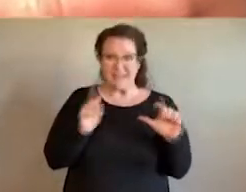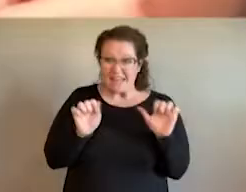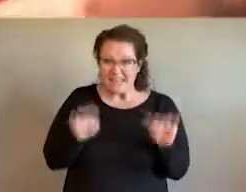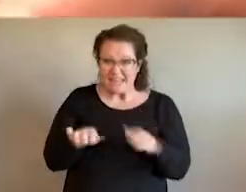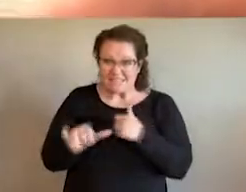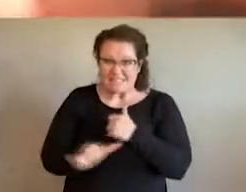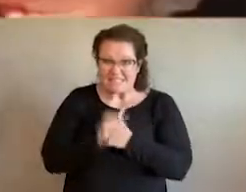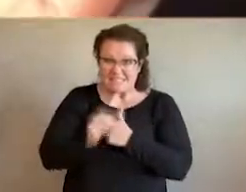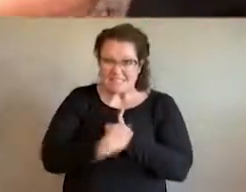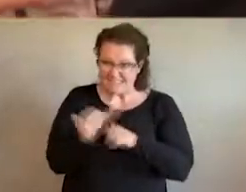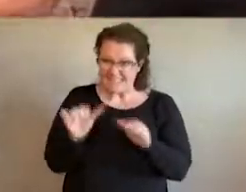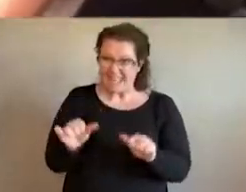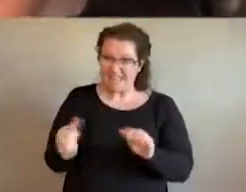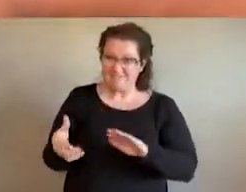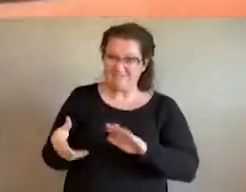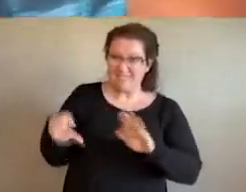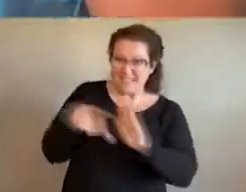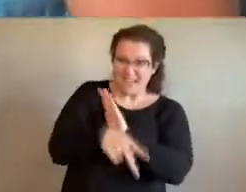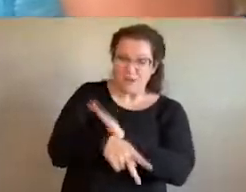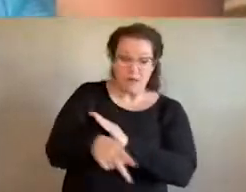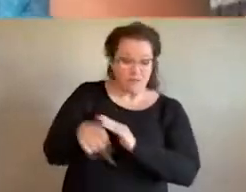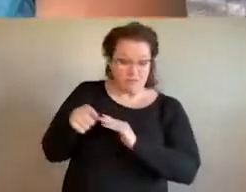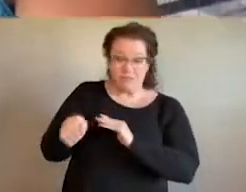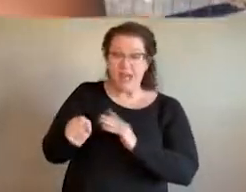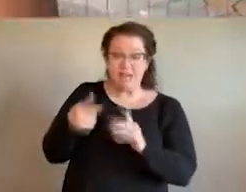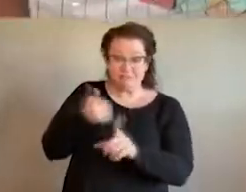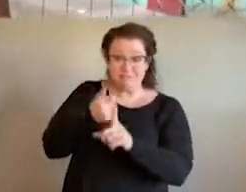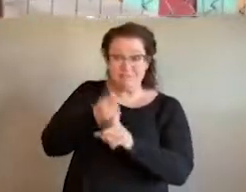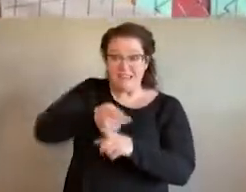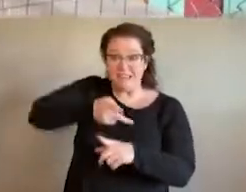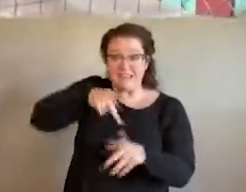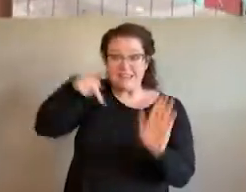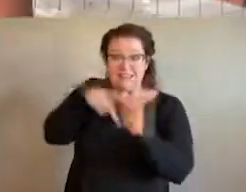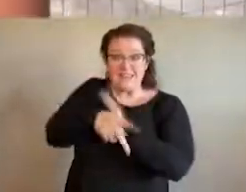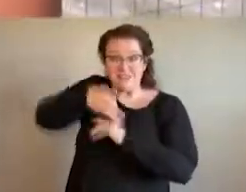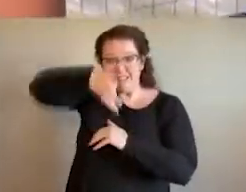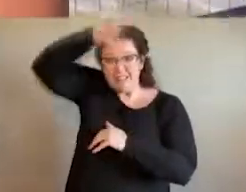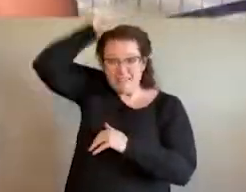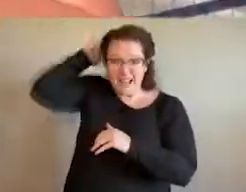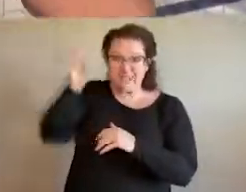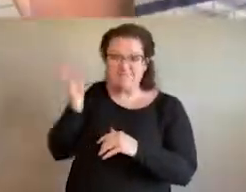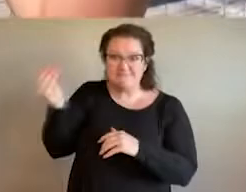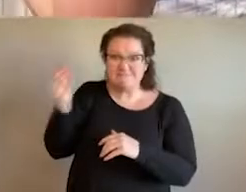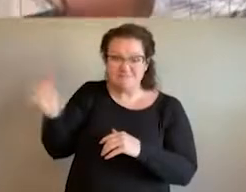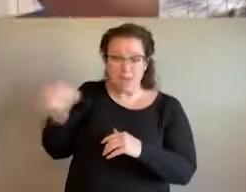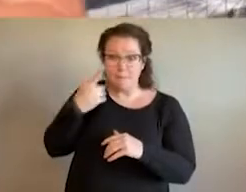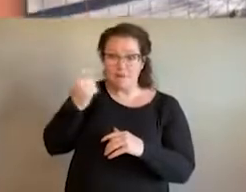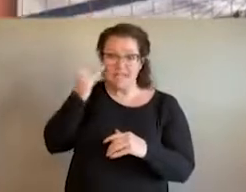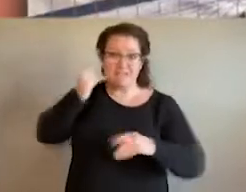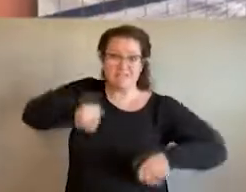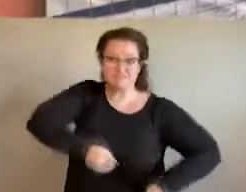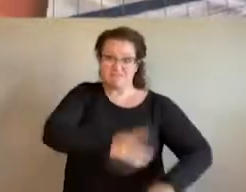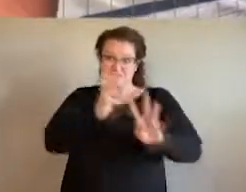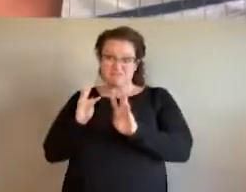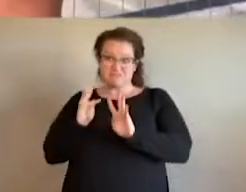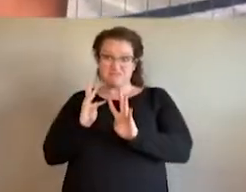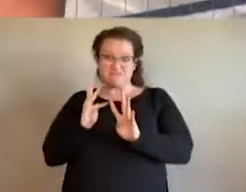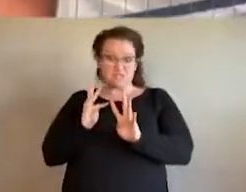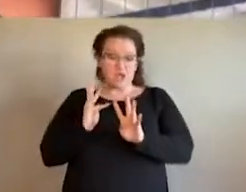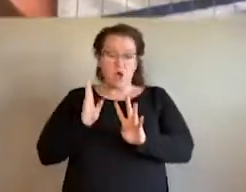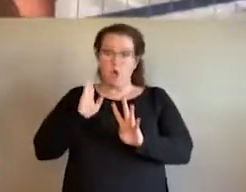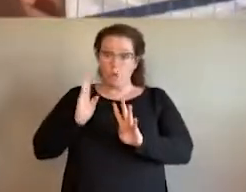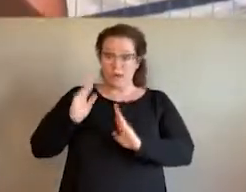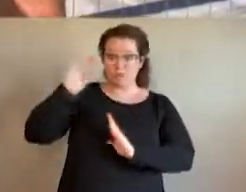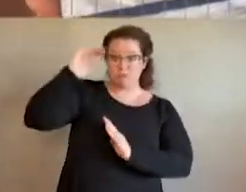not careful. So they are known to kill lions in the wild. They're able to do that because if they just flare up, some of their spikes are actually